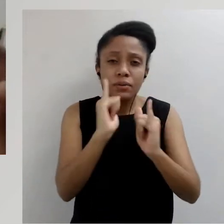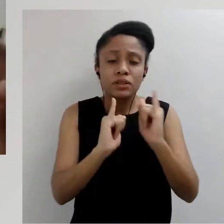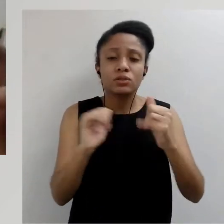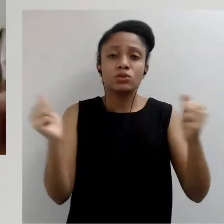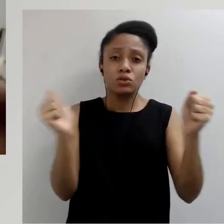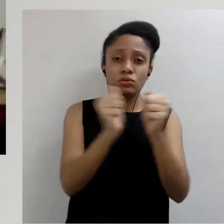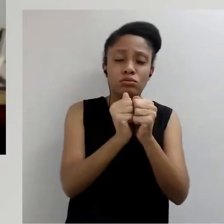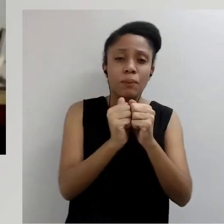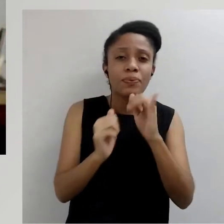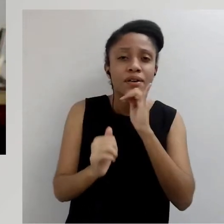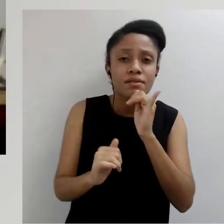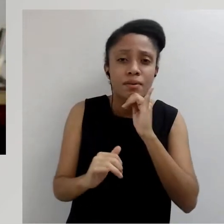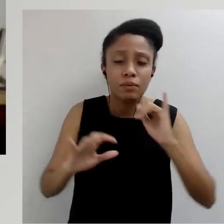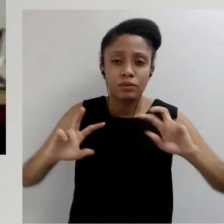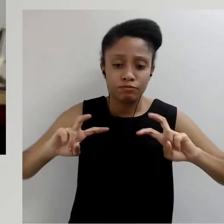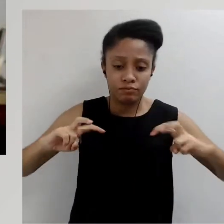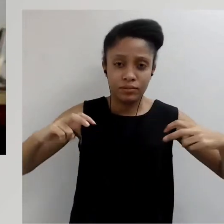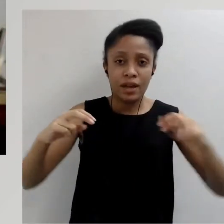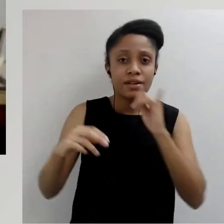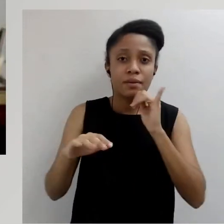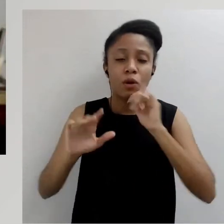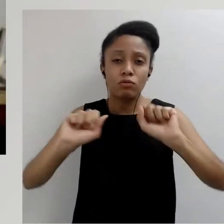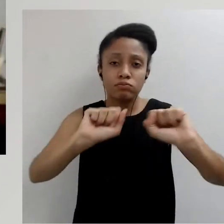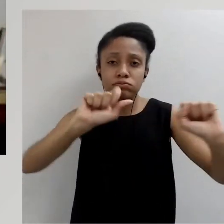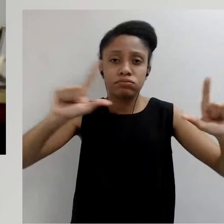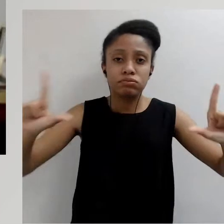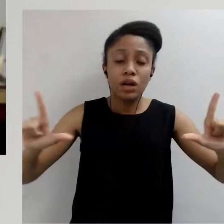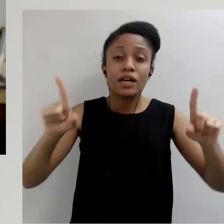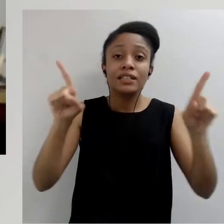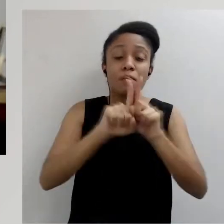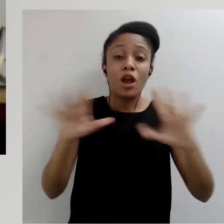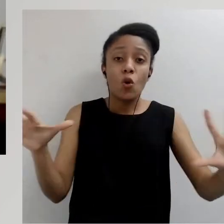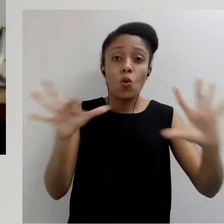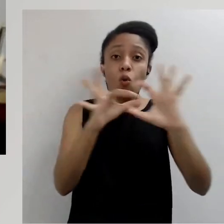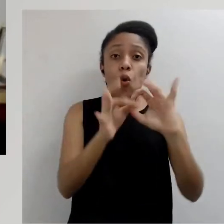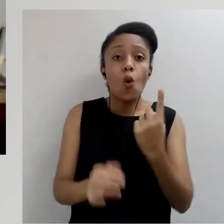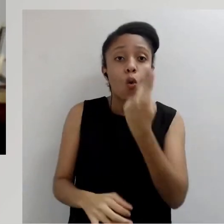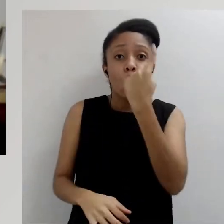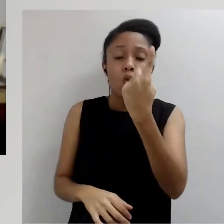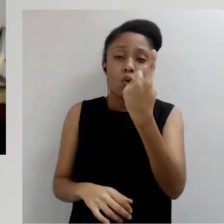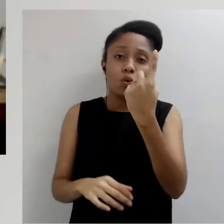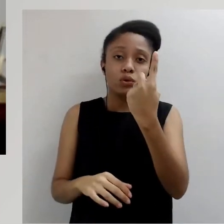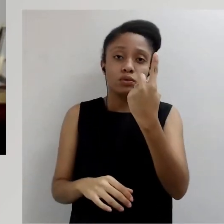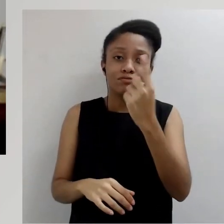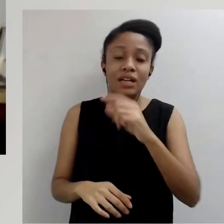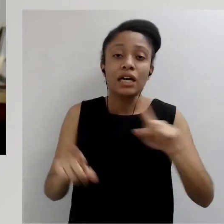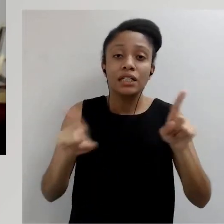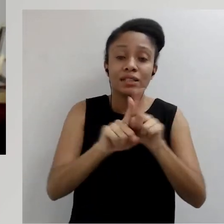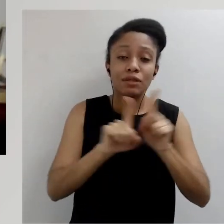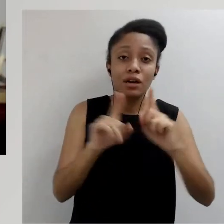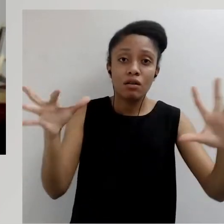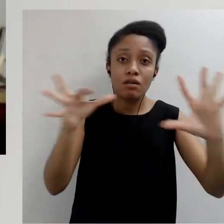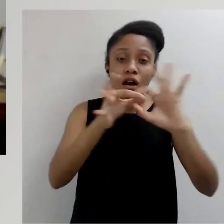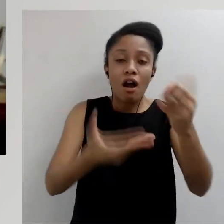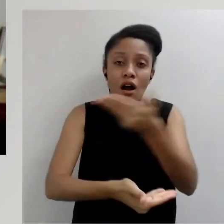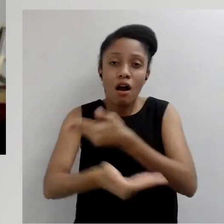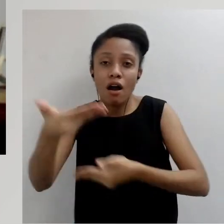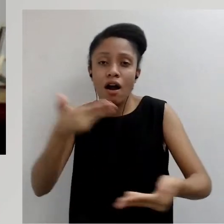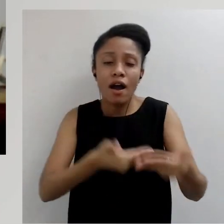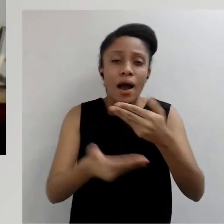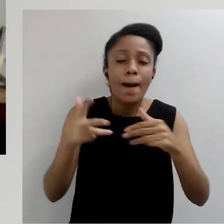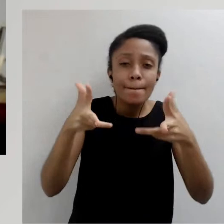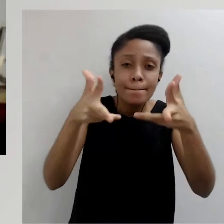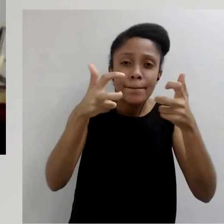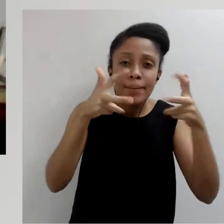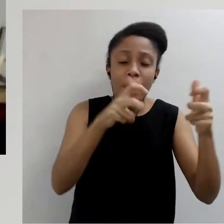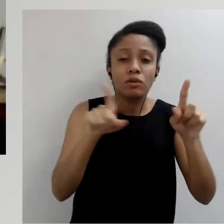informations on top of in the same platform, and this makes it easier for us to talk with the client. You